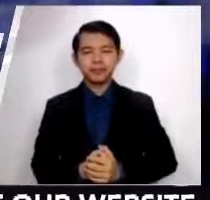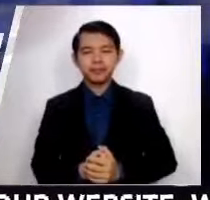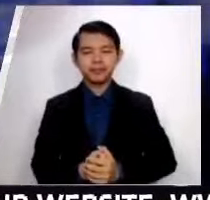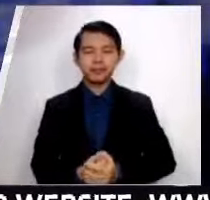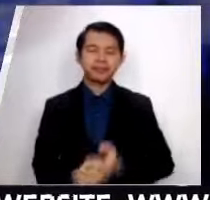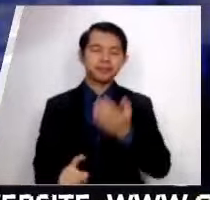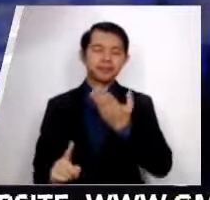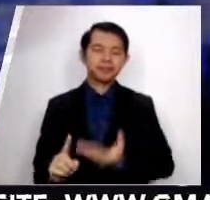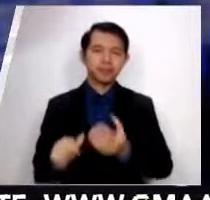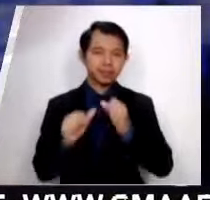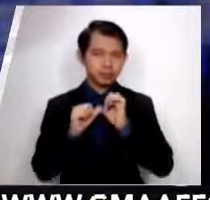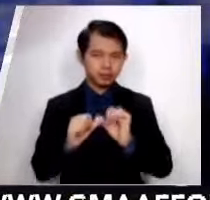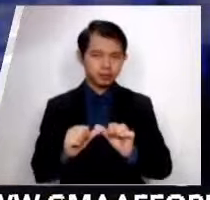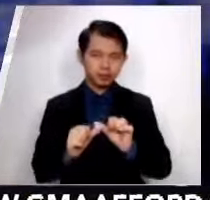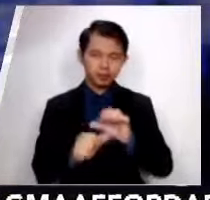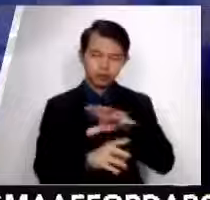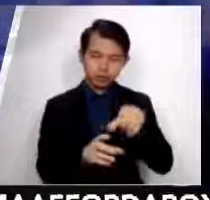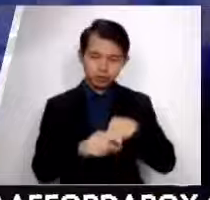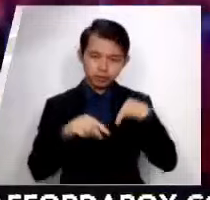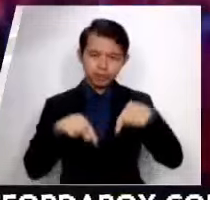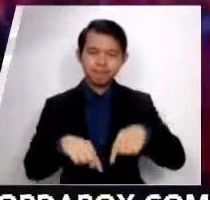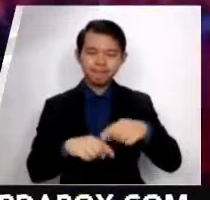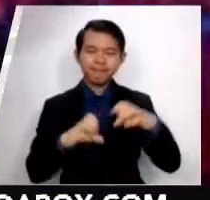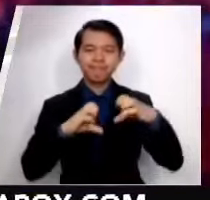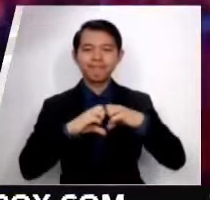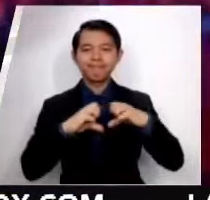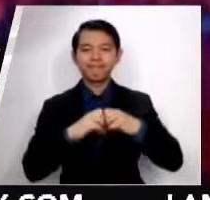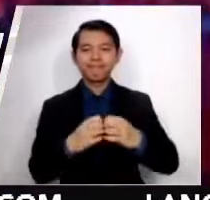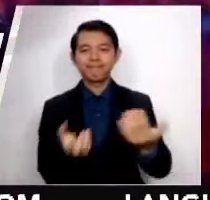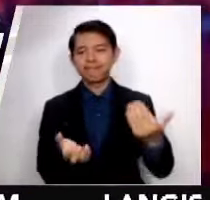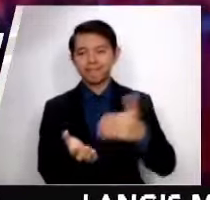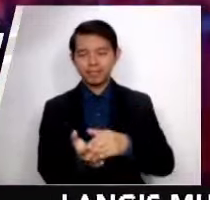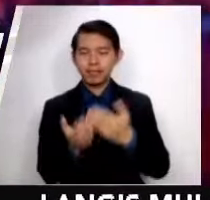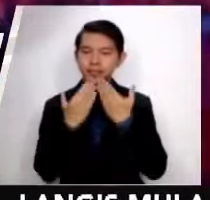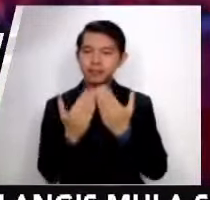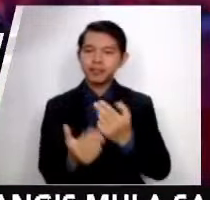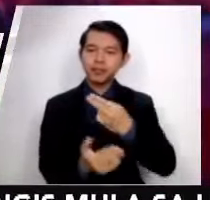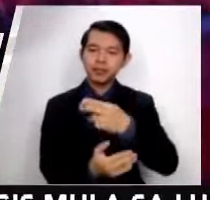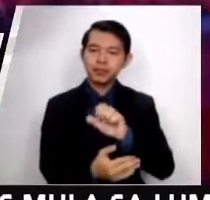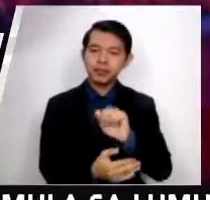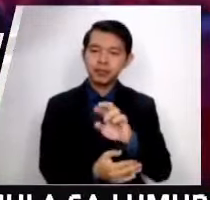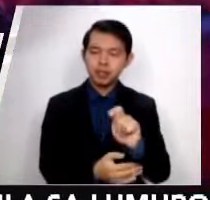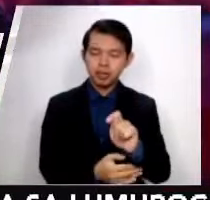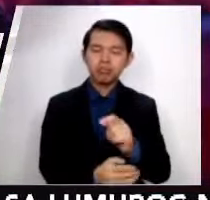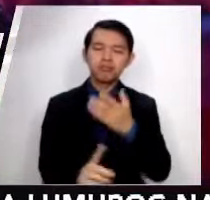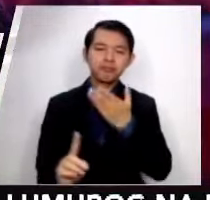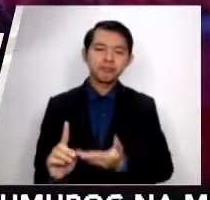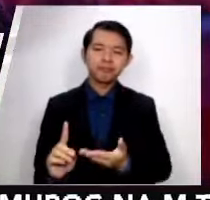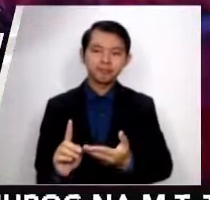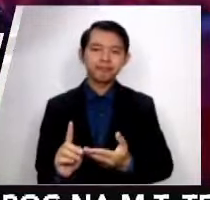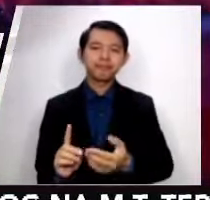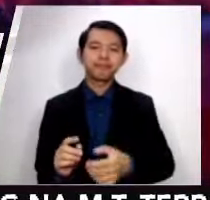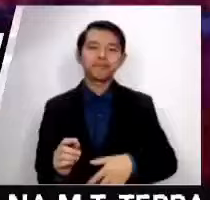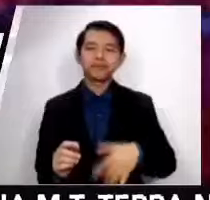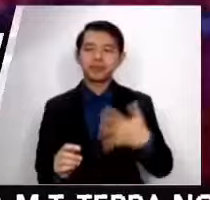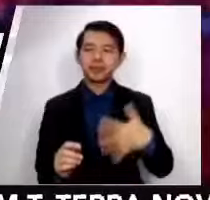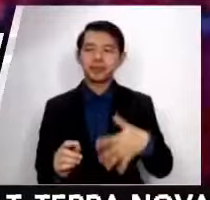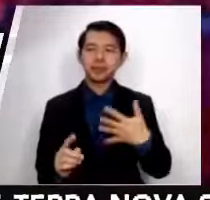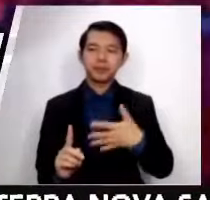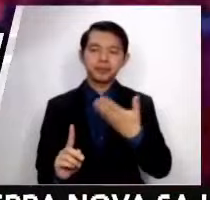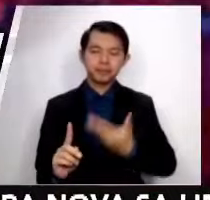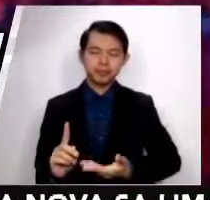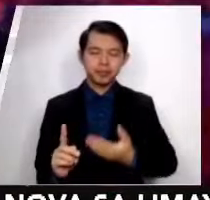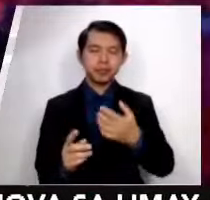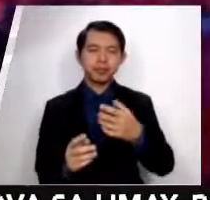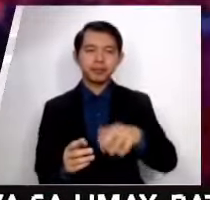GMA. Again, thank you, Heart. It's her class, her sophistication. It's how she has contributed to the image